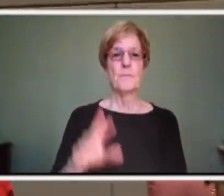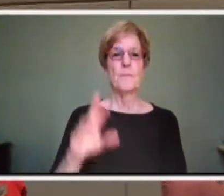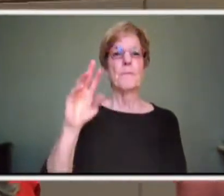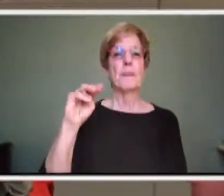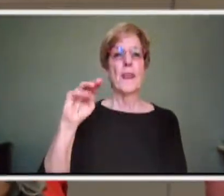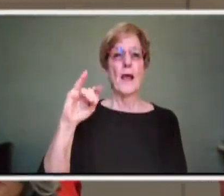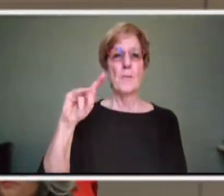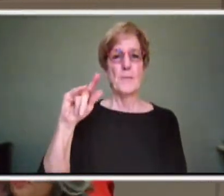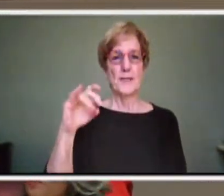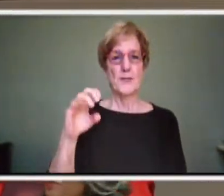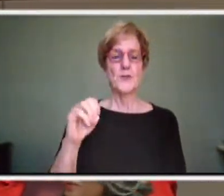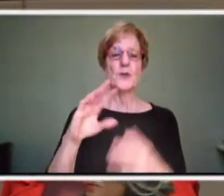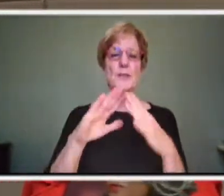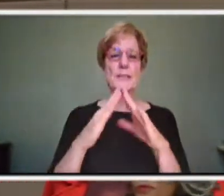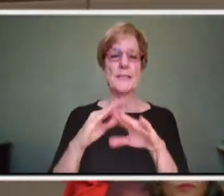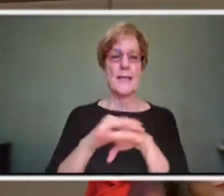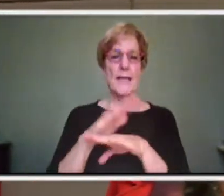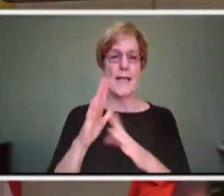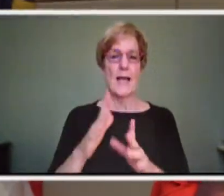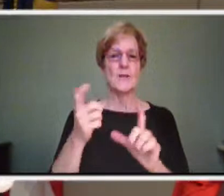serving you, City Council at large.